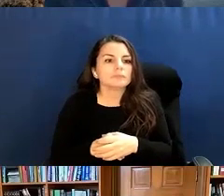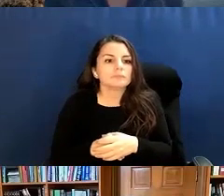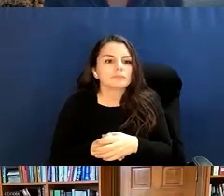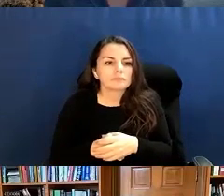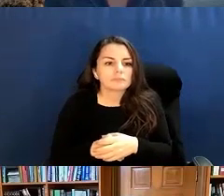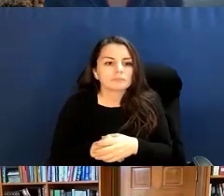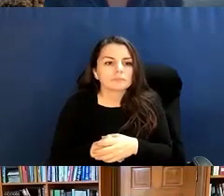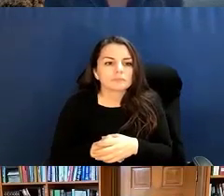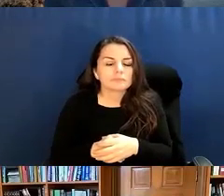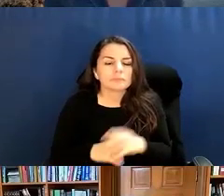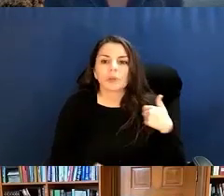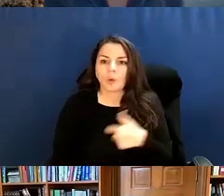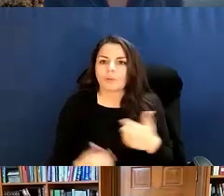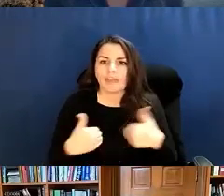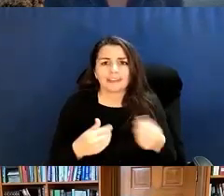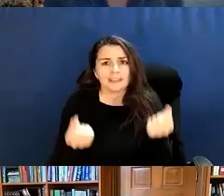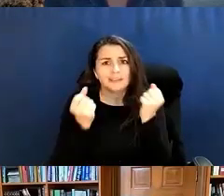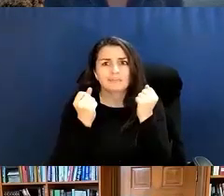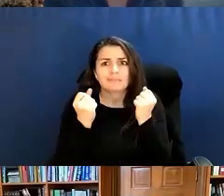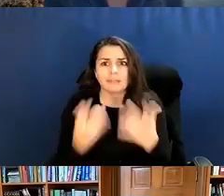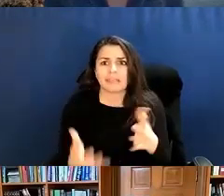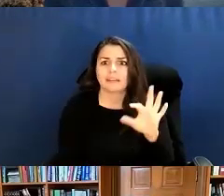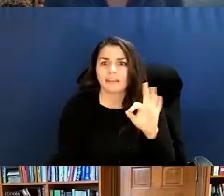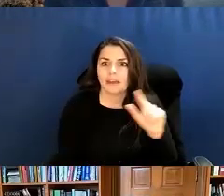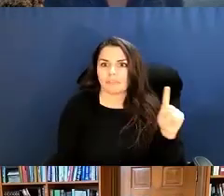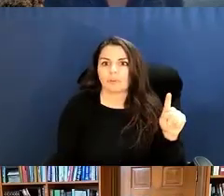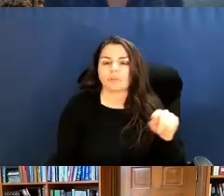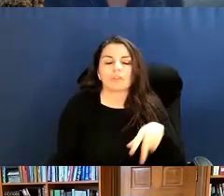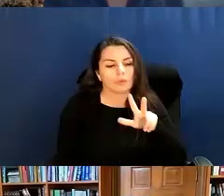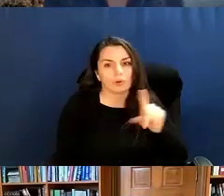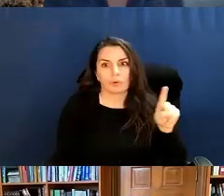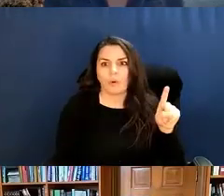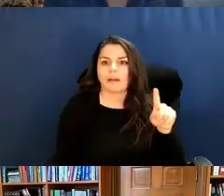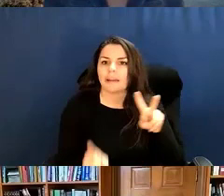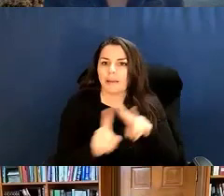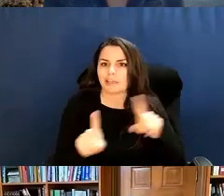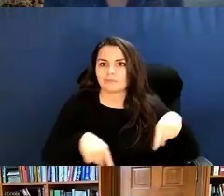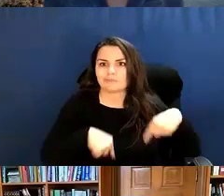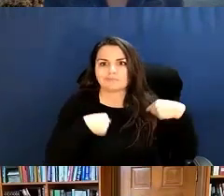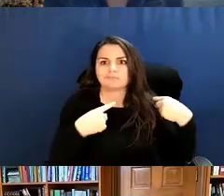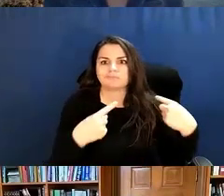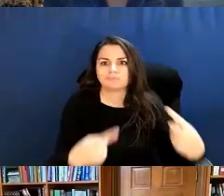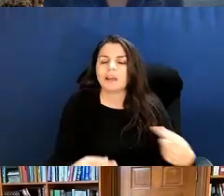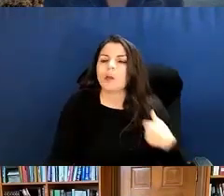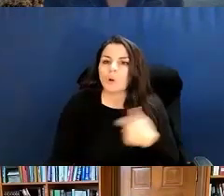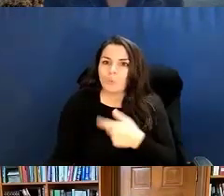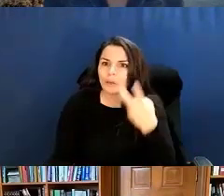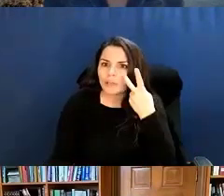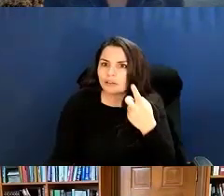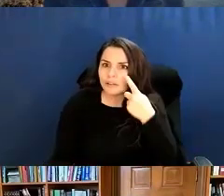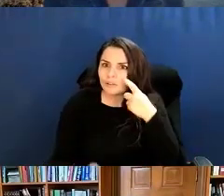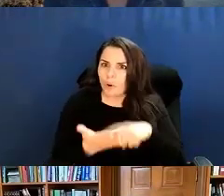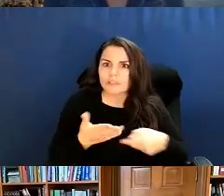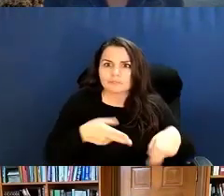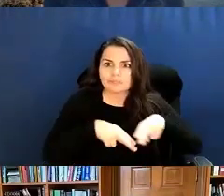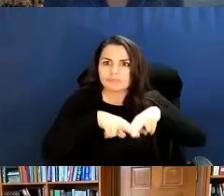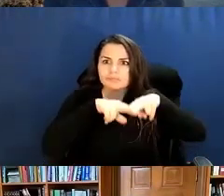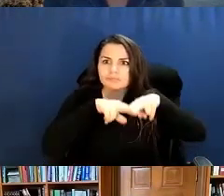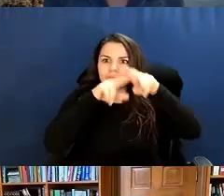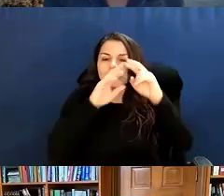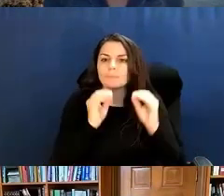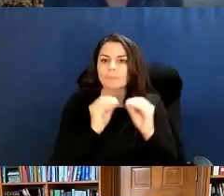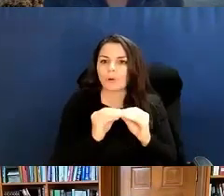to somebody, an investigator who already has an R01 grant, for example, where the supplement will allow that PI to